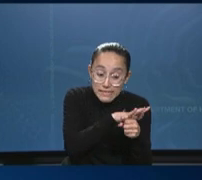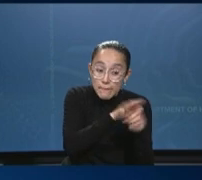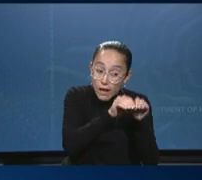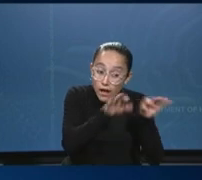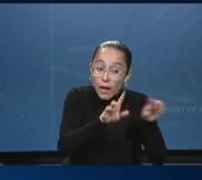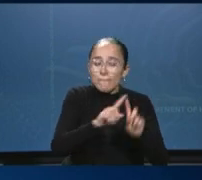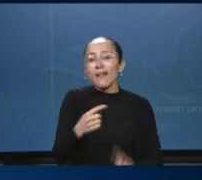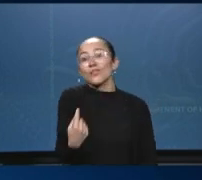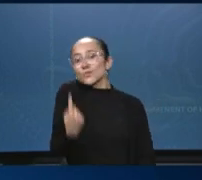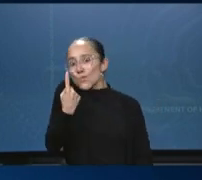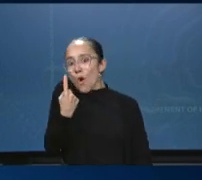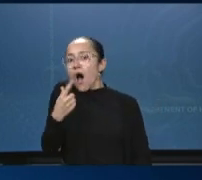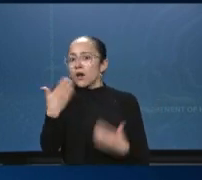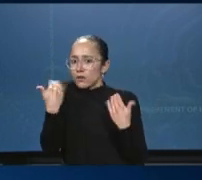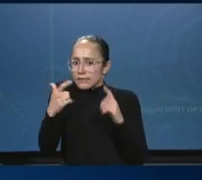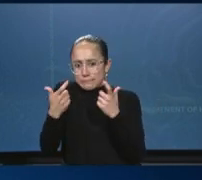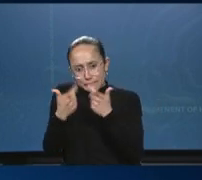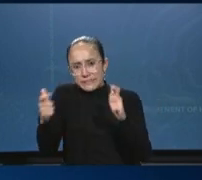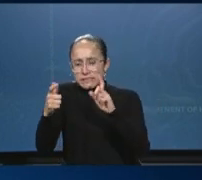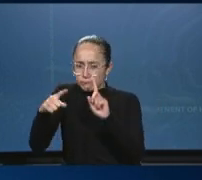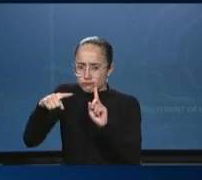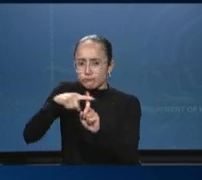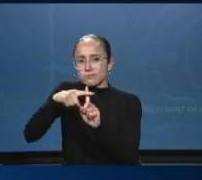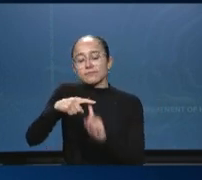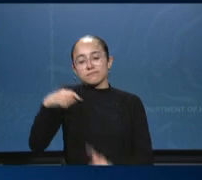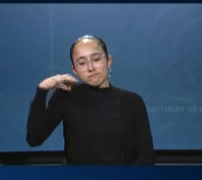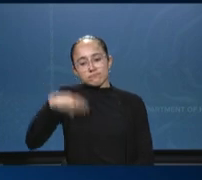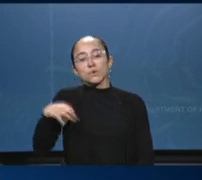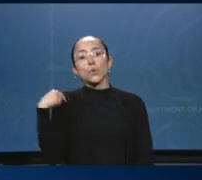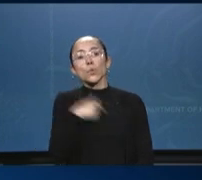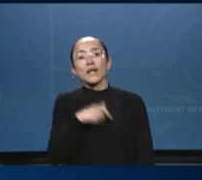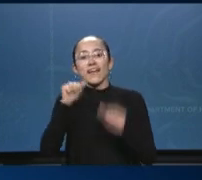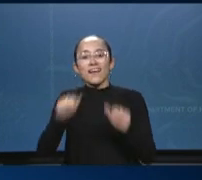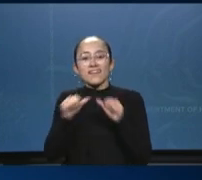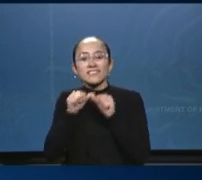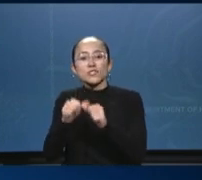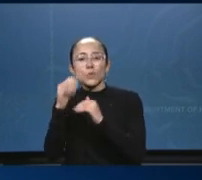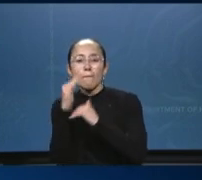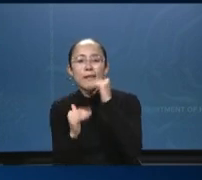is that it does demonstrate that we can build more,